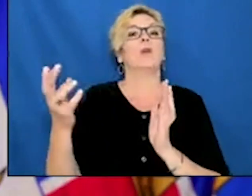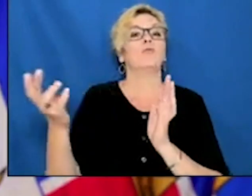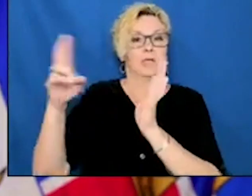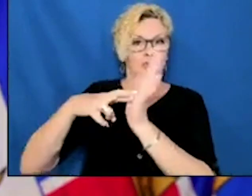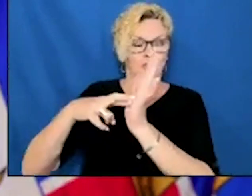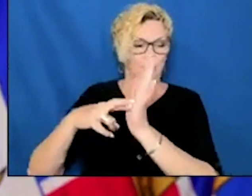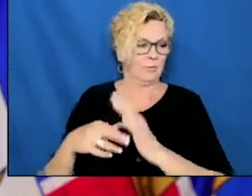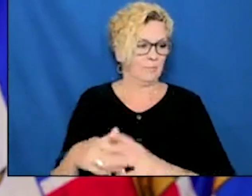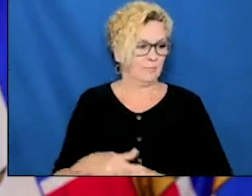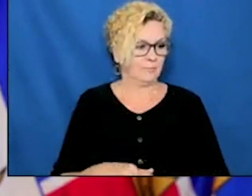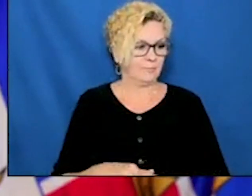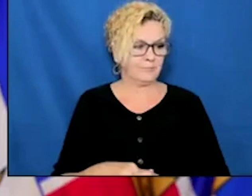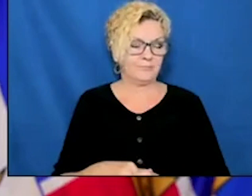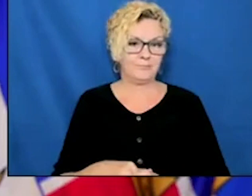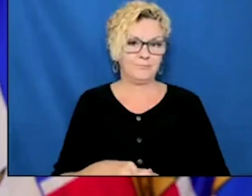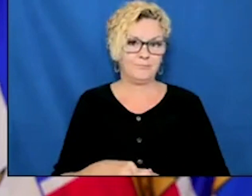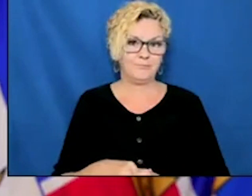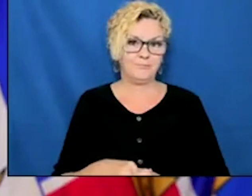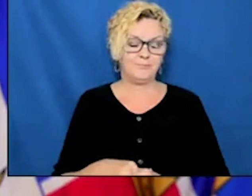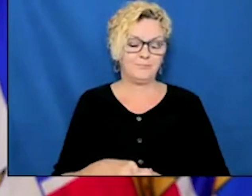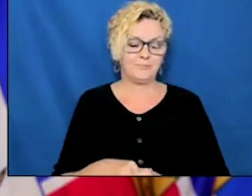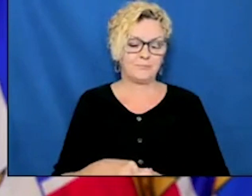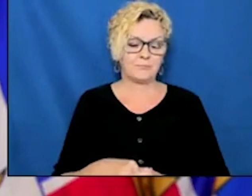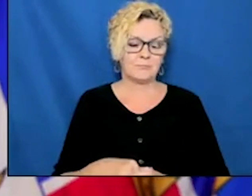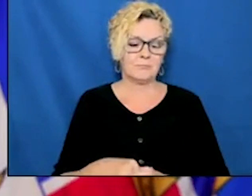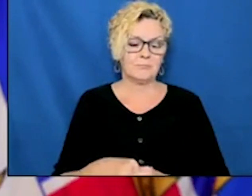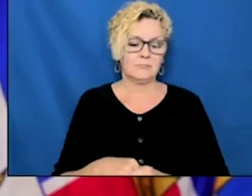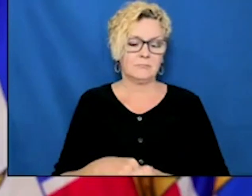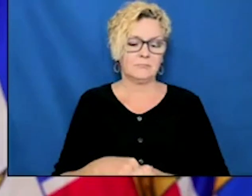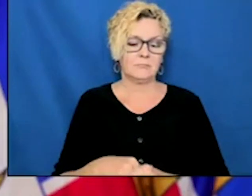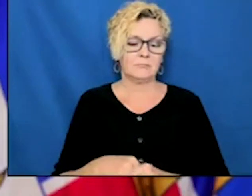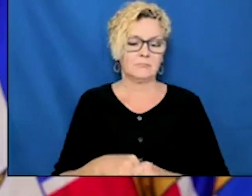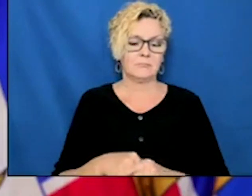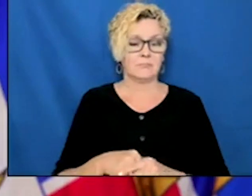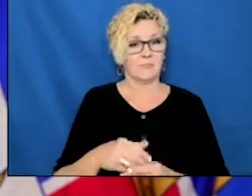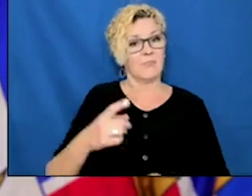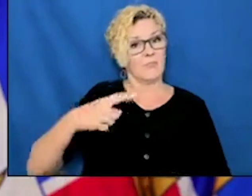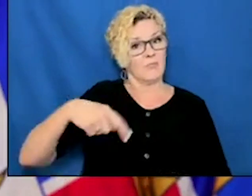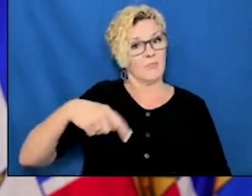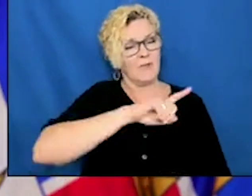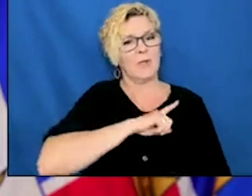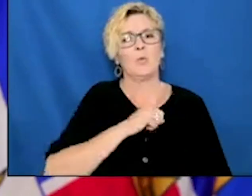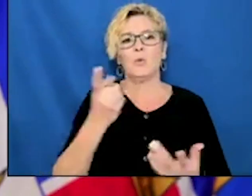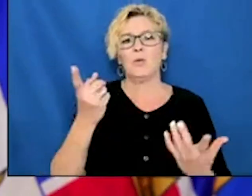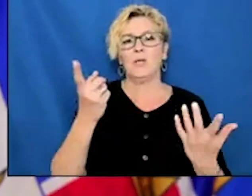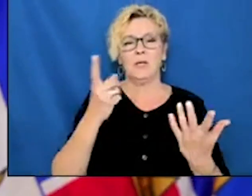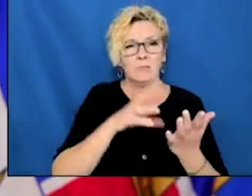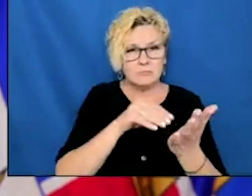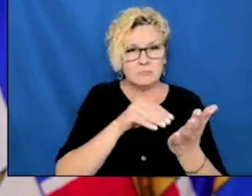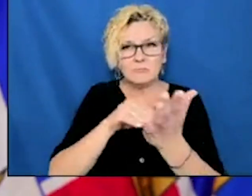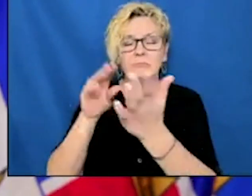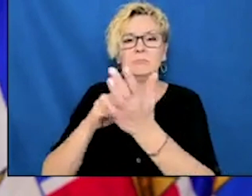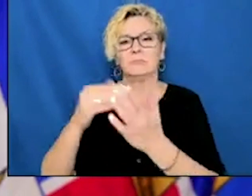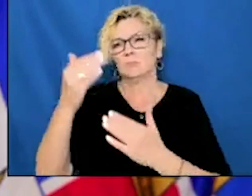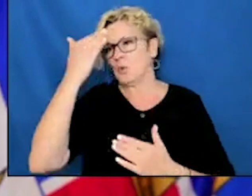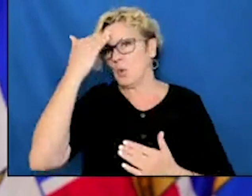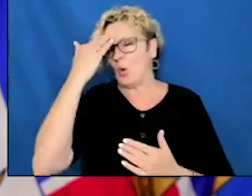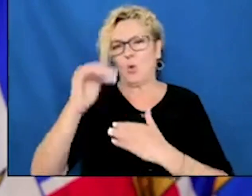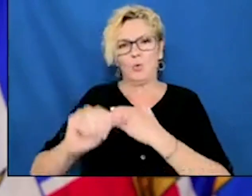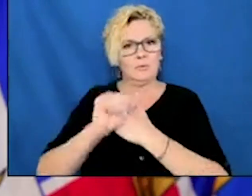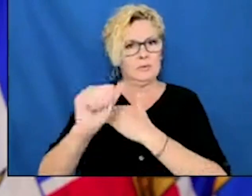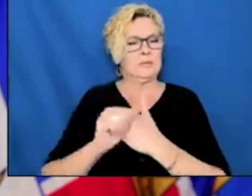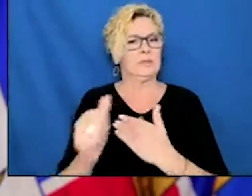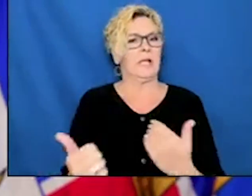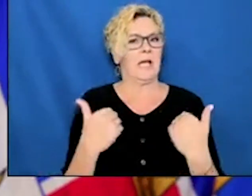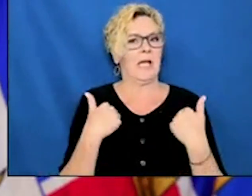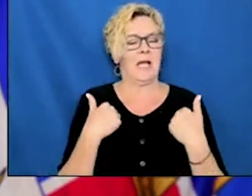Understanding the progression of this pandemic and knowing the risks for our loved ones and ourselves is important for everyone. And it has been